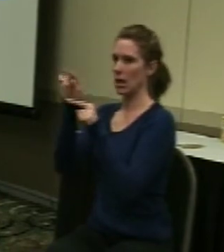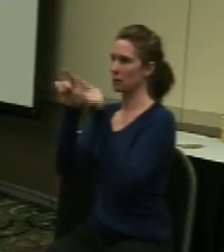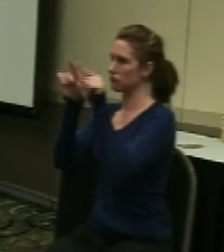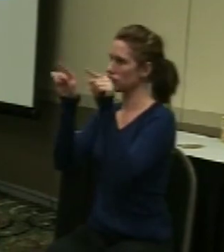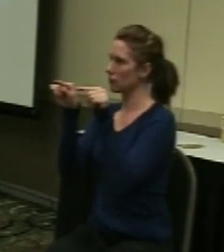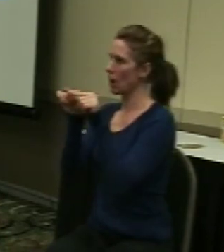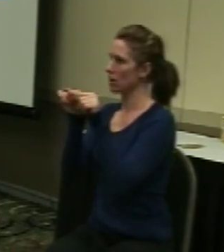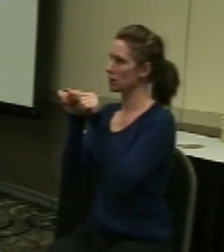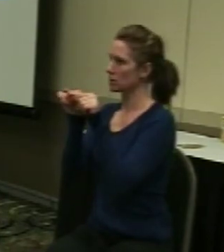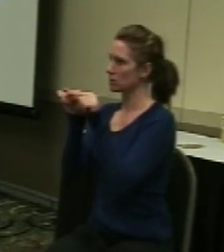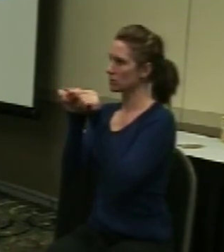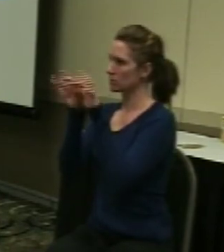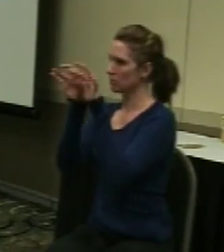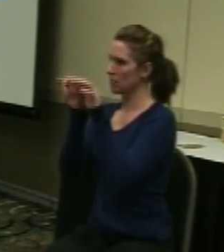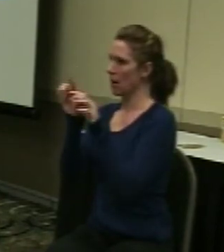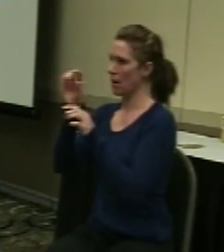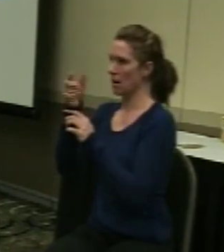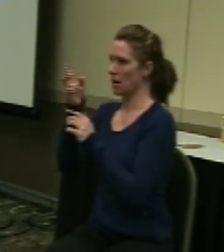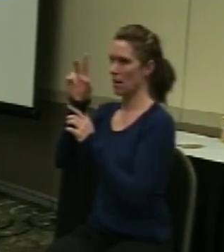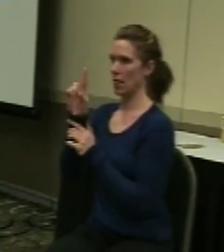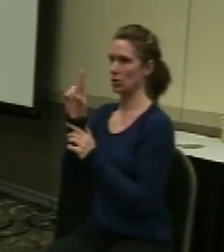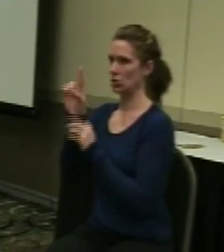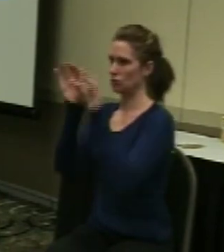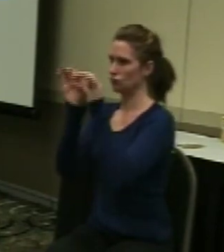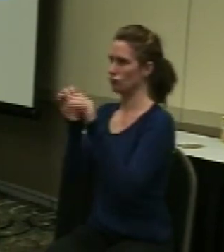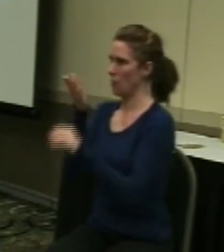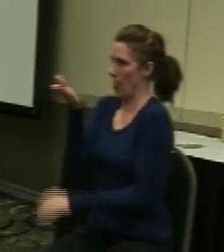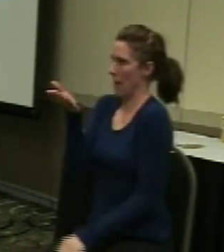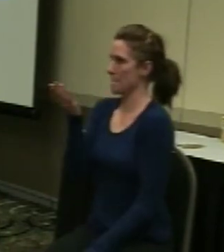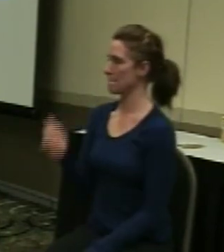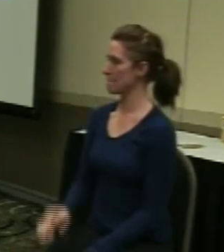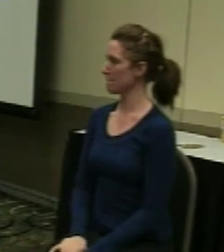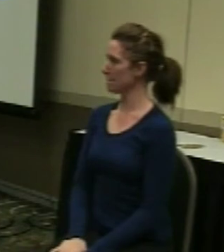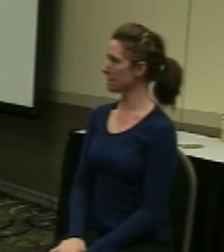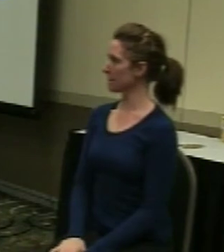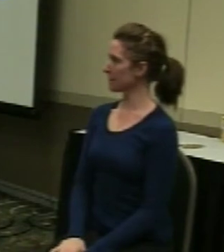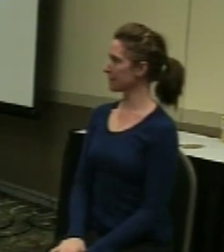You know? And so you've got